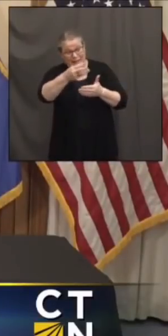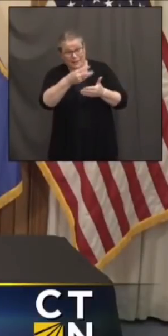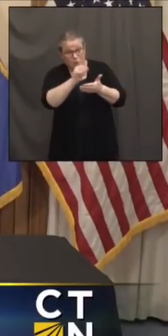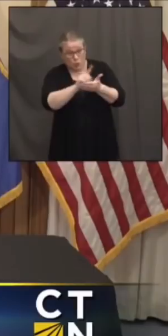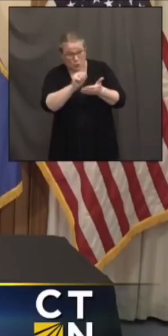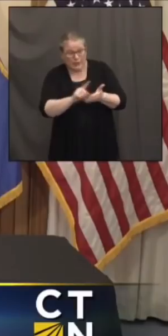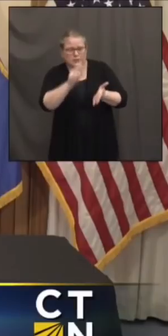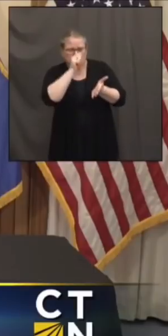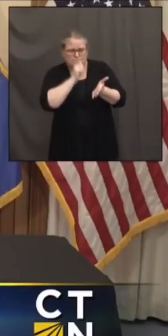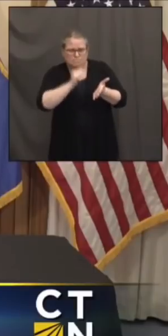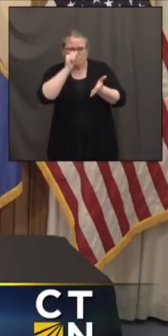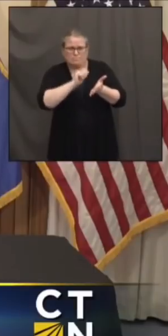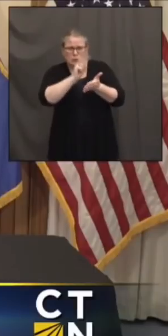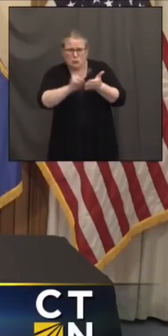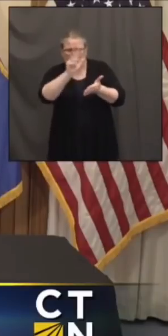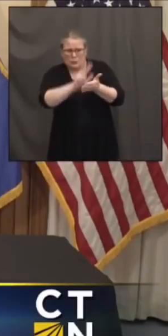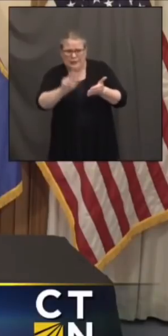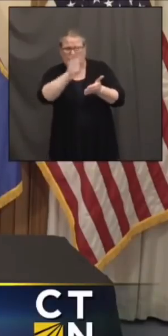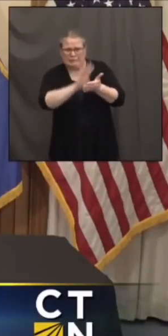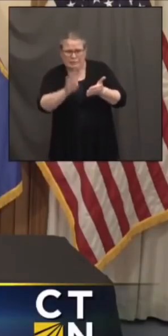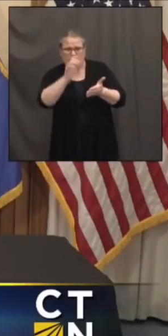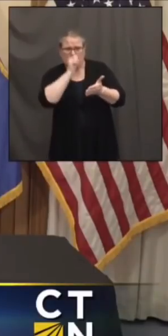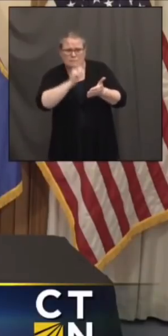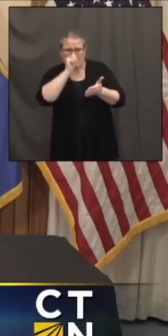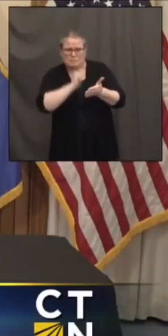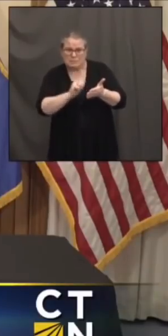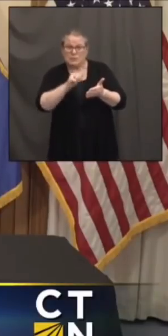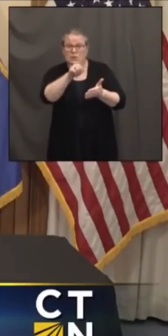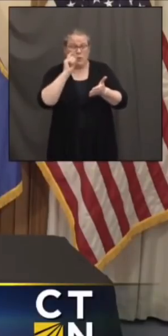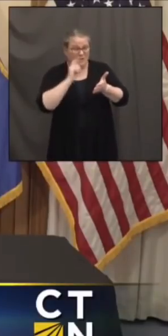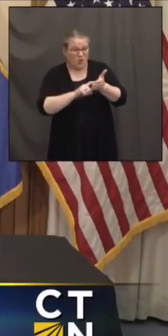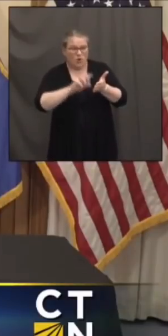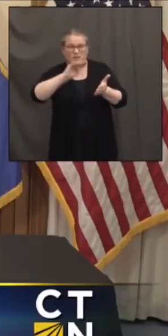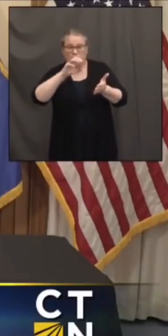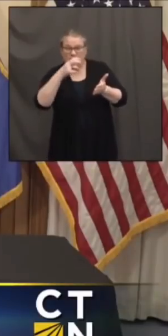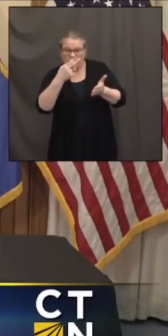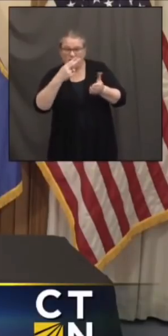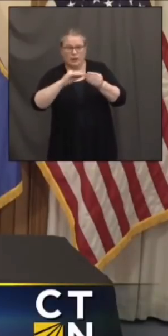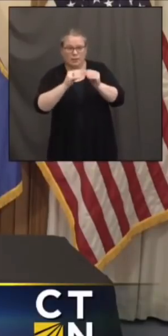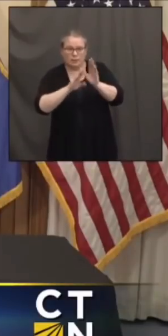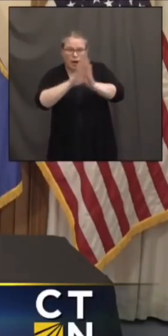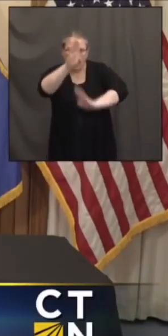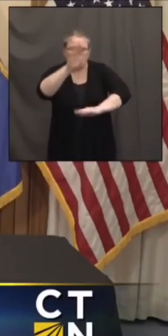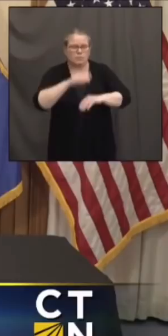that. We're seeing a spike in Michigan. We're seeing the regional spikes in Europe.